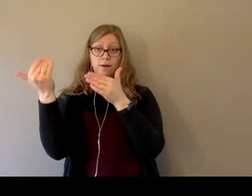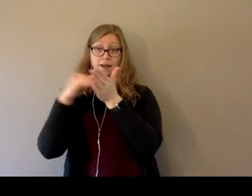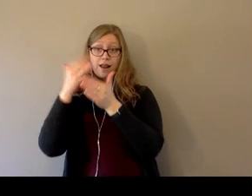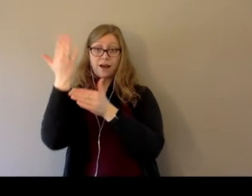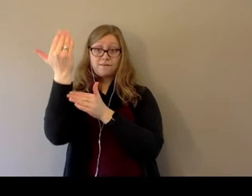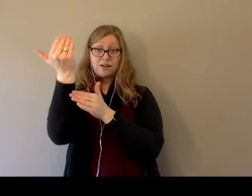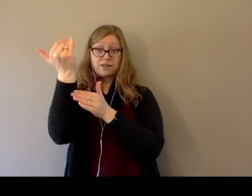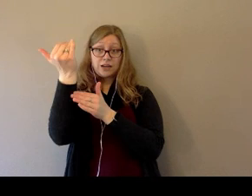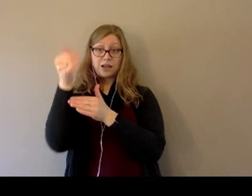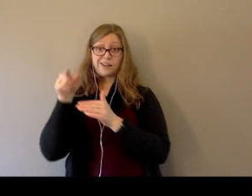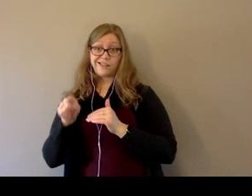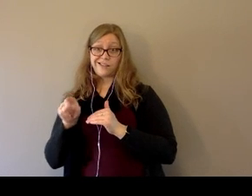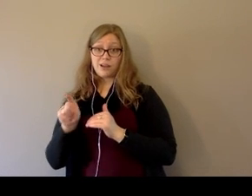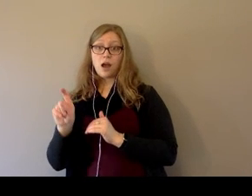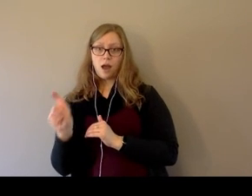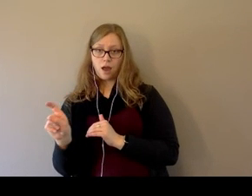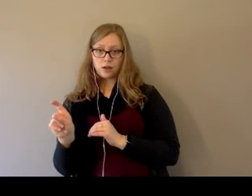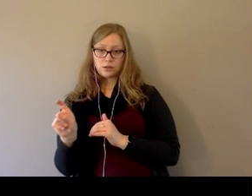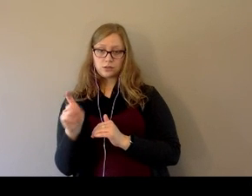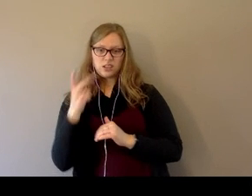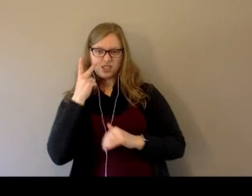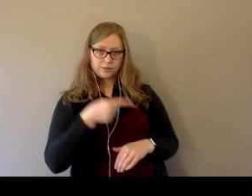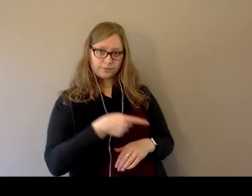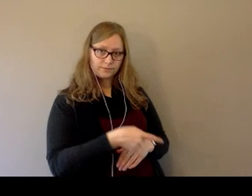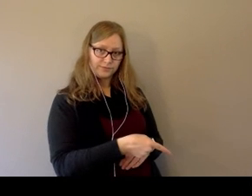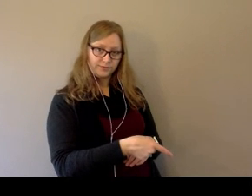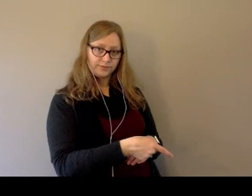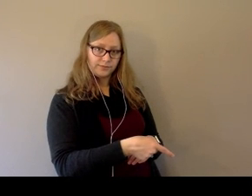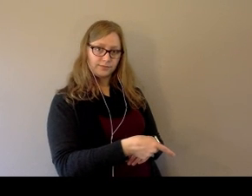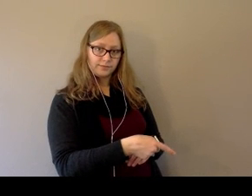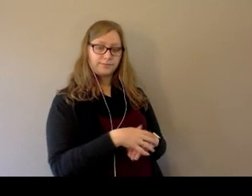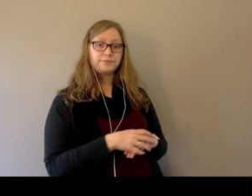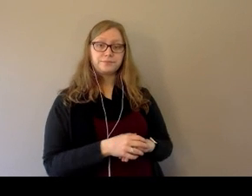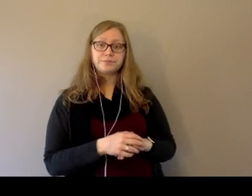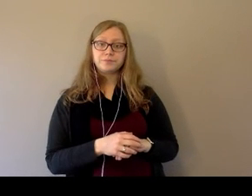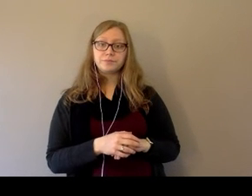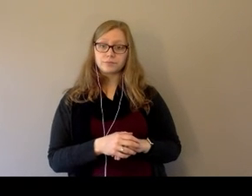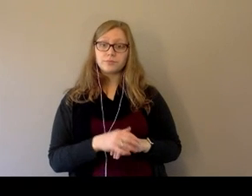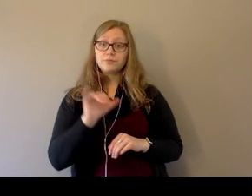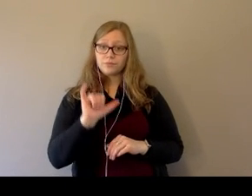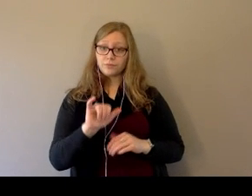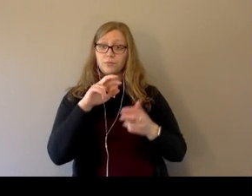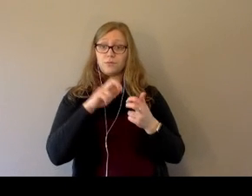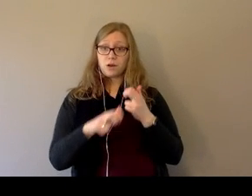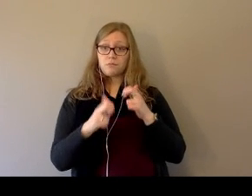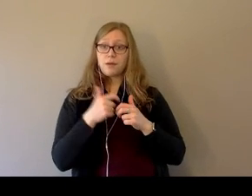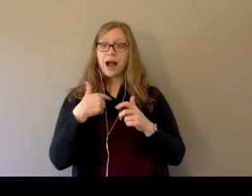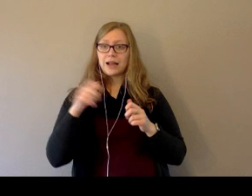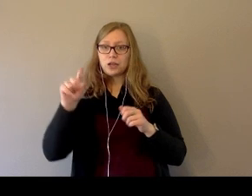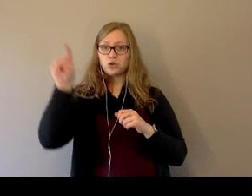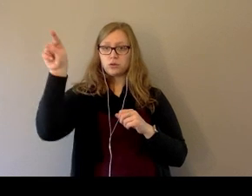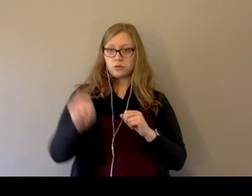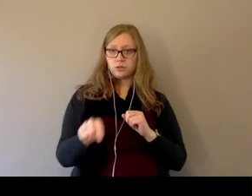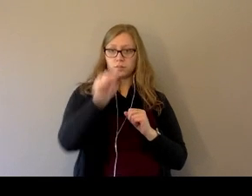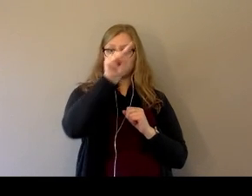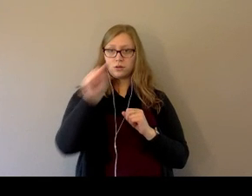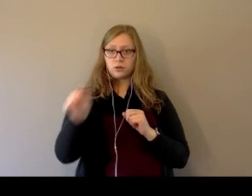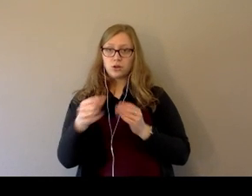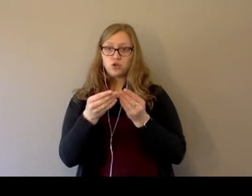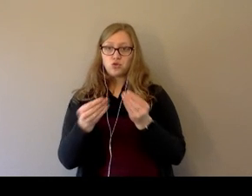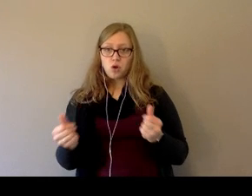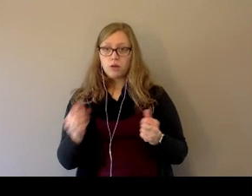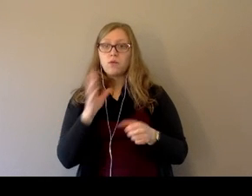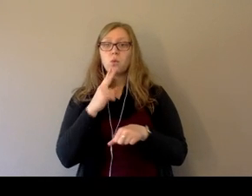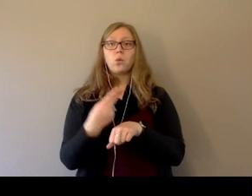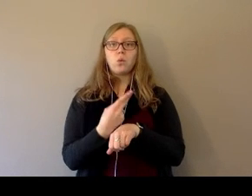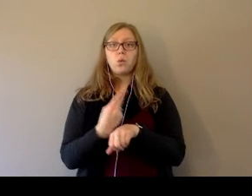on the bottom I'm going to have the X. And so this would be the problem that I need to solve. So I will use my cross